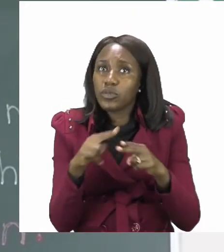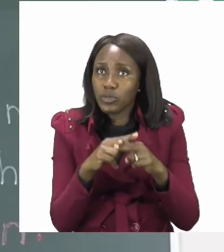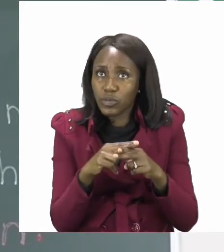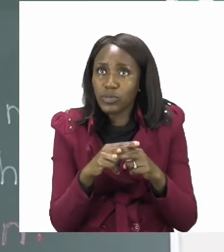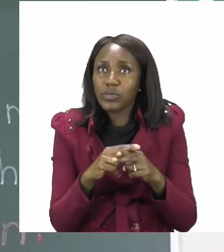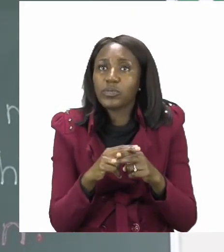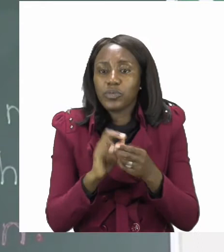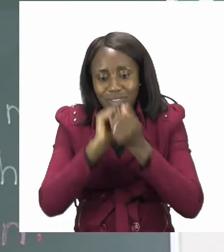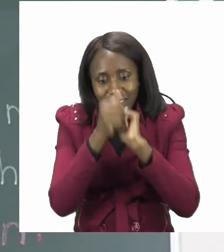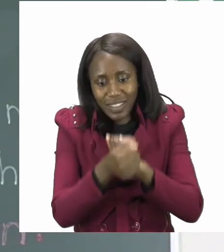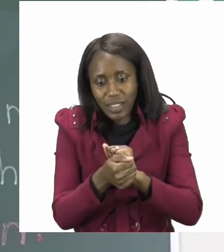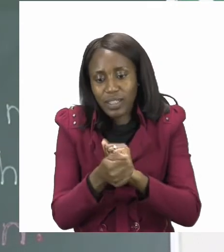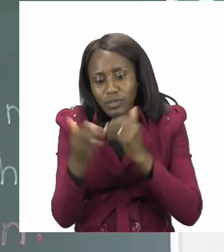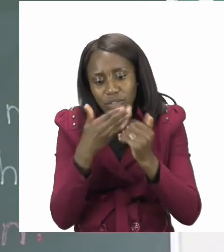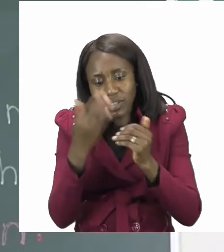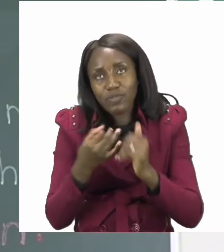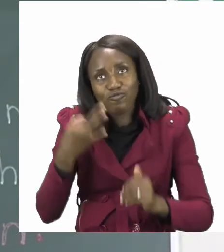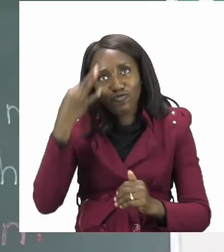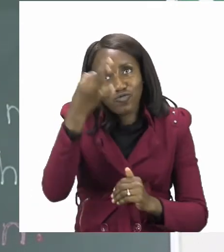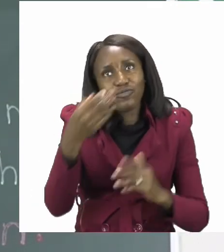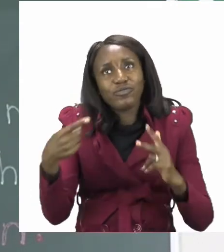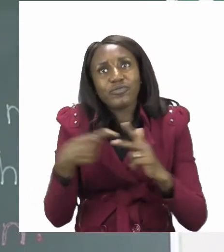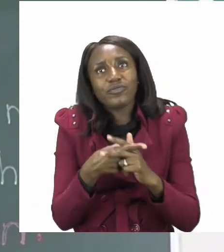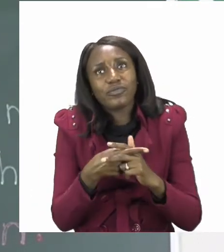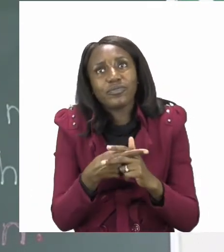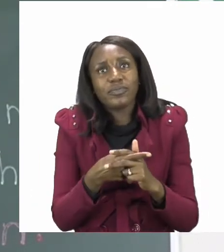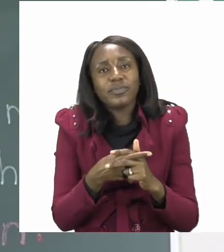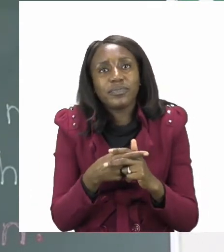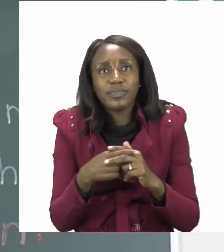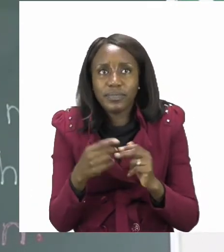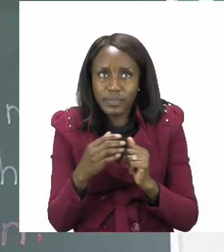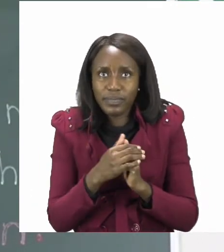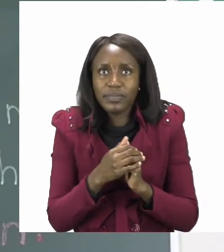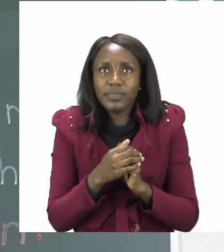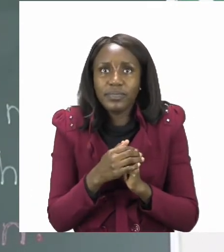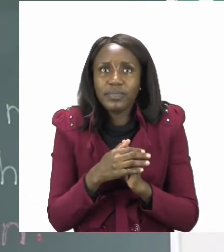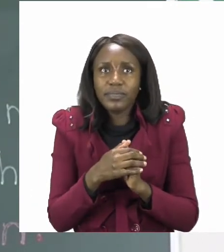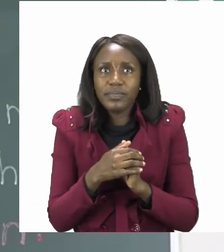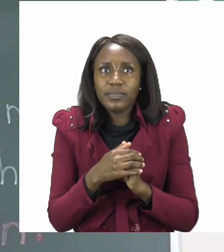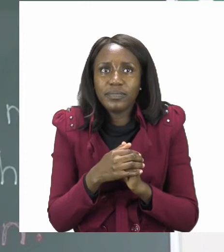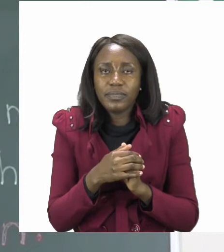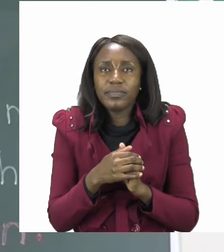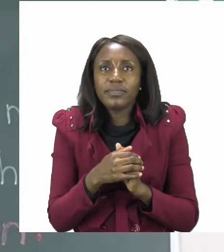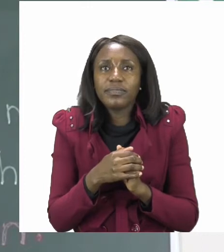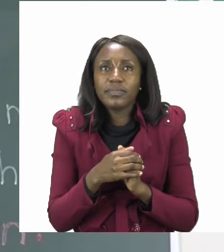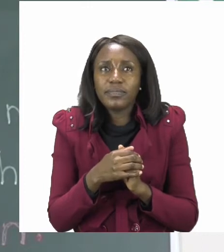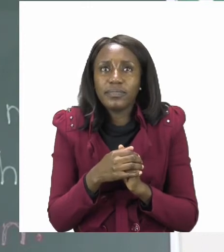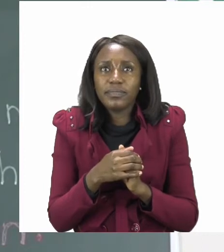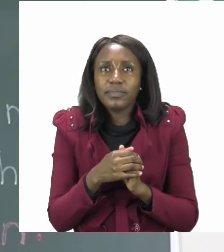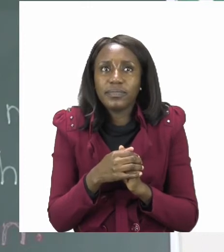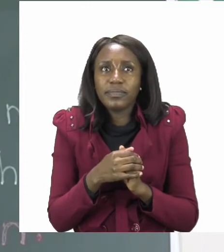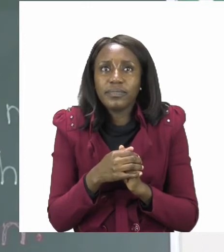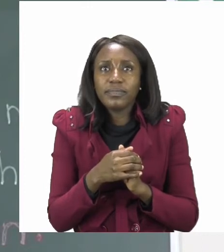change all the sentences from ordinary sentences with actions to future